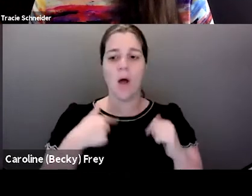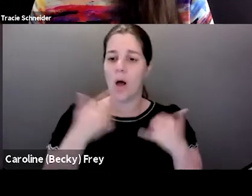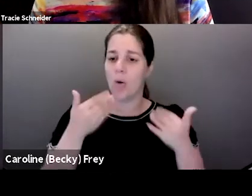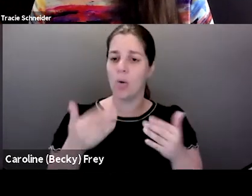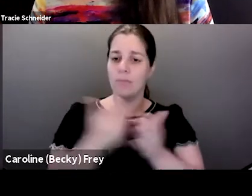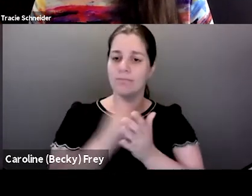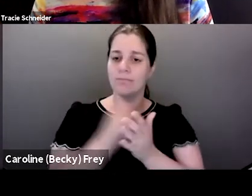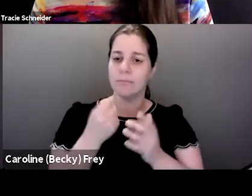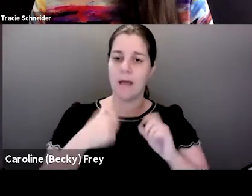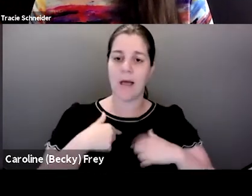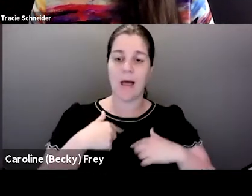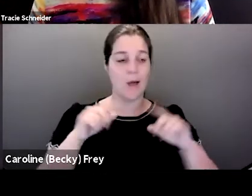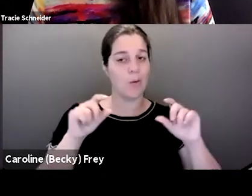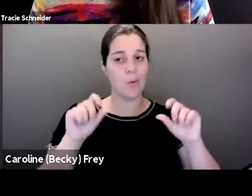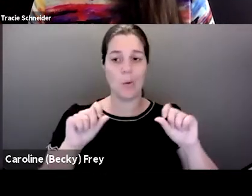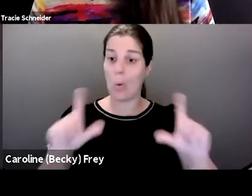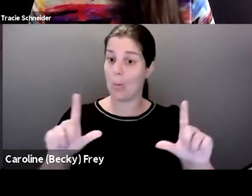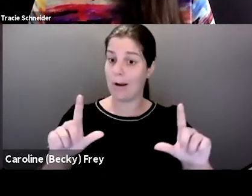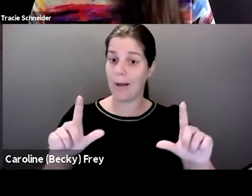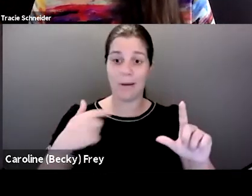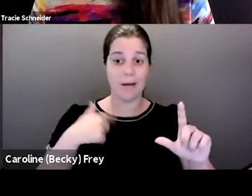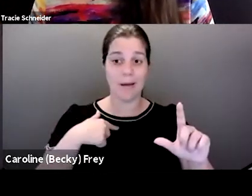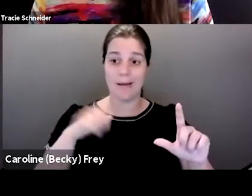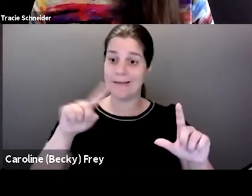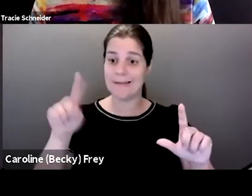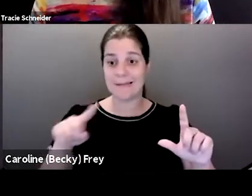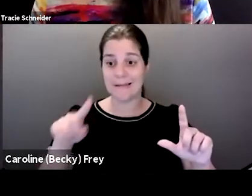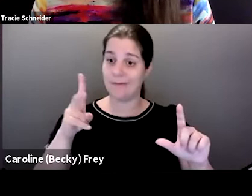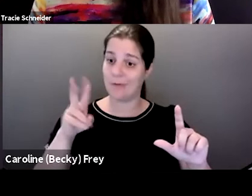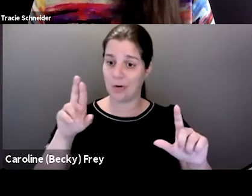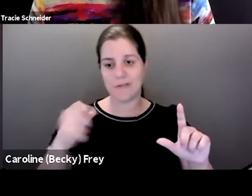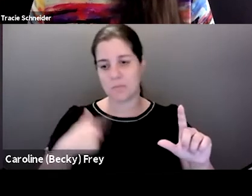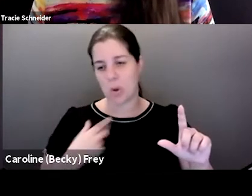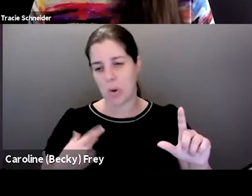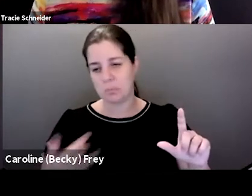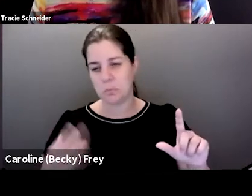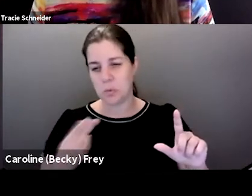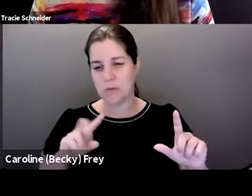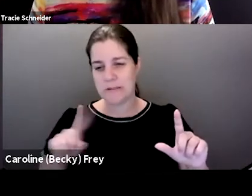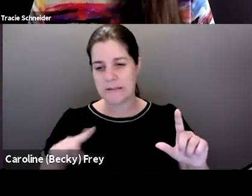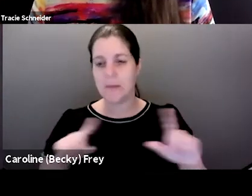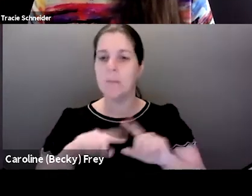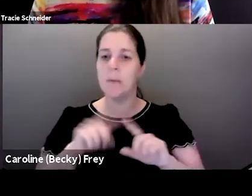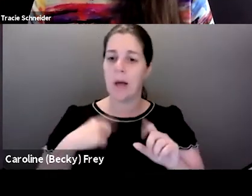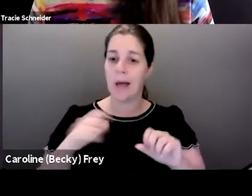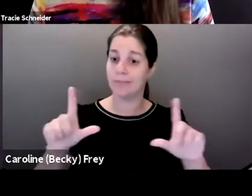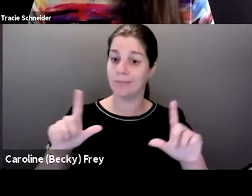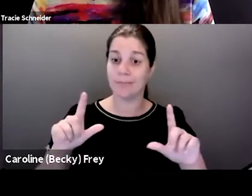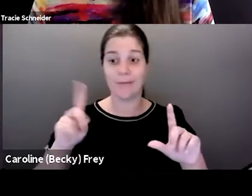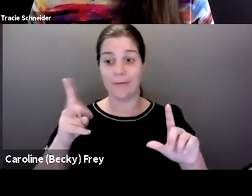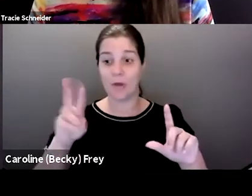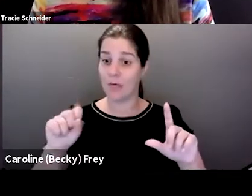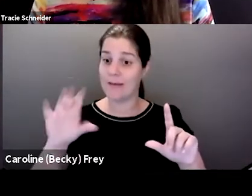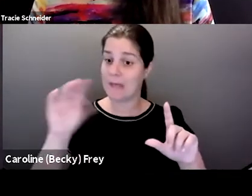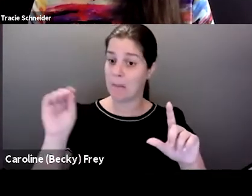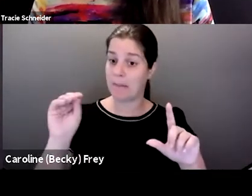open up my my ZVRS. I use ZVRS, so I open up my app and I let